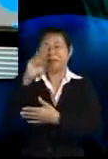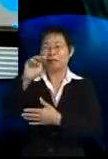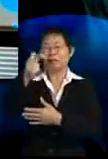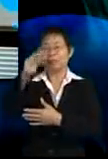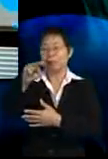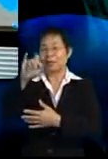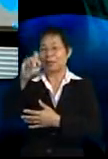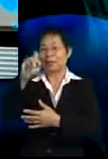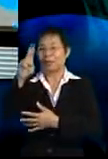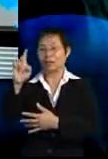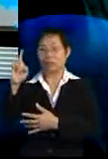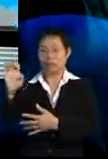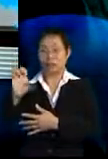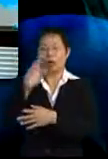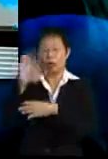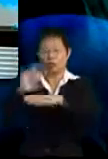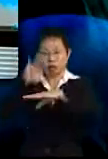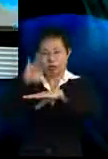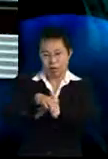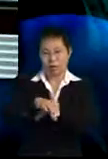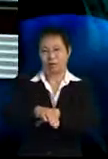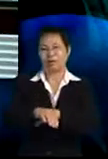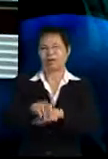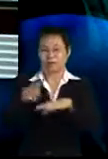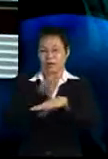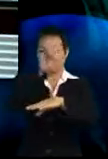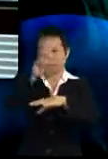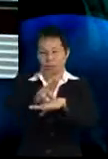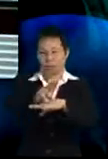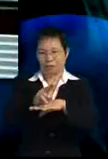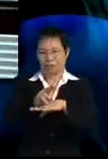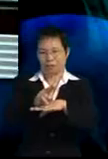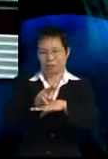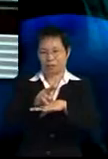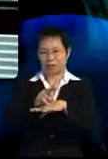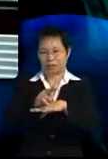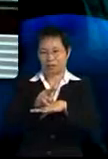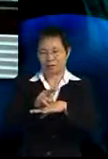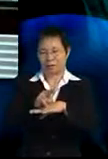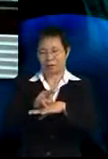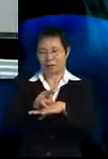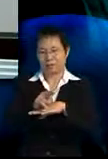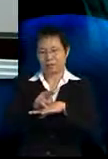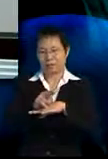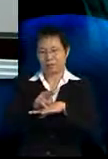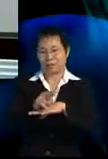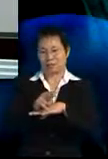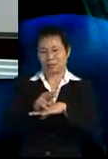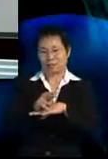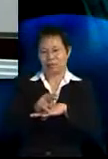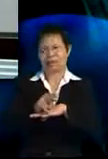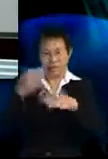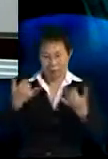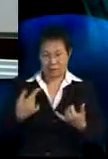force. Magnitude is used in stating the size or the extent of something.